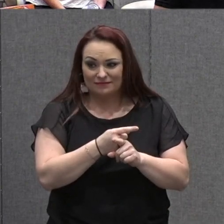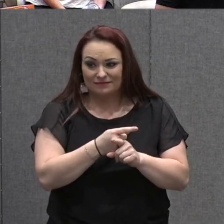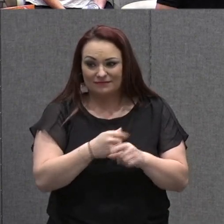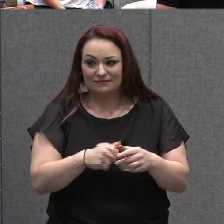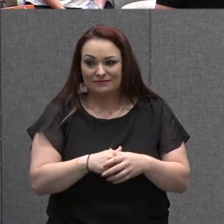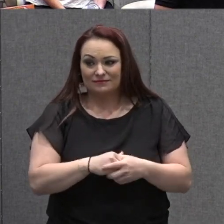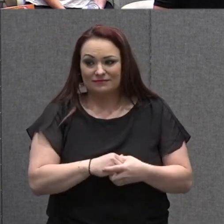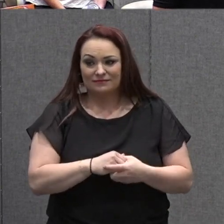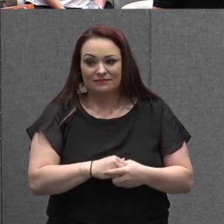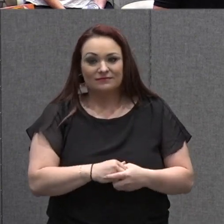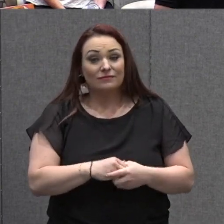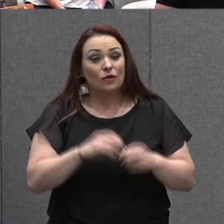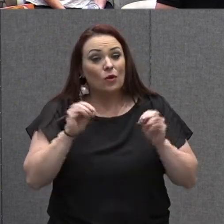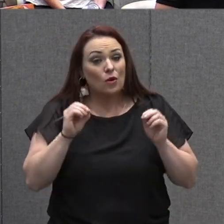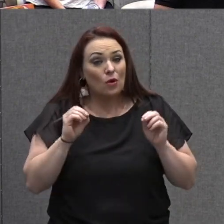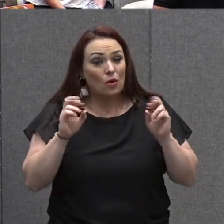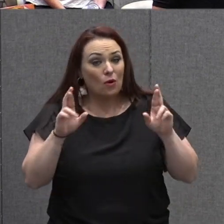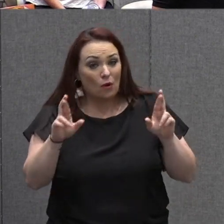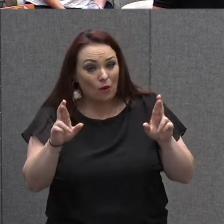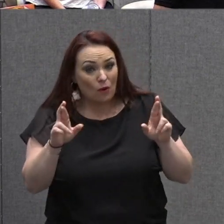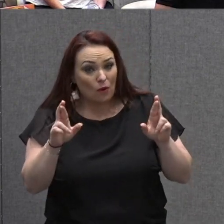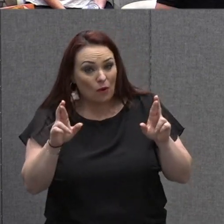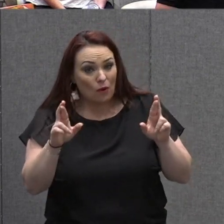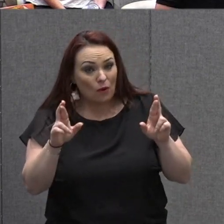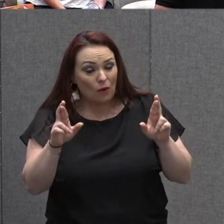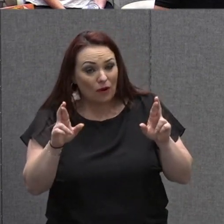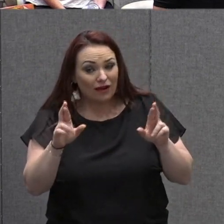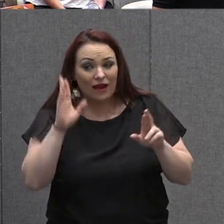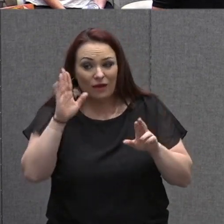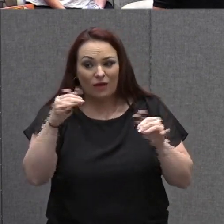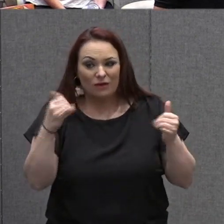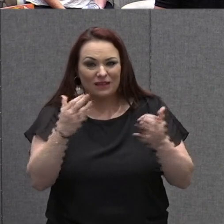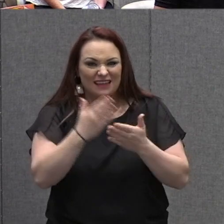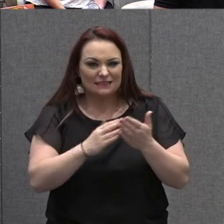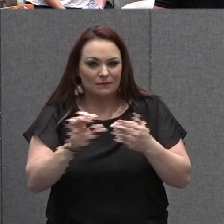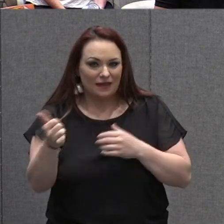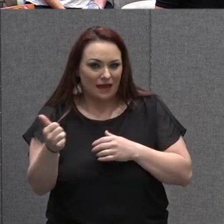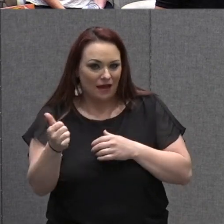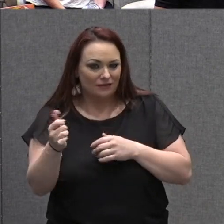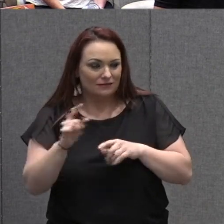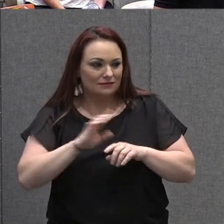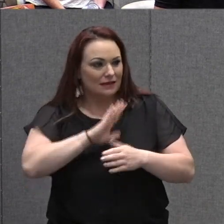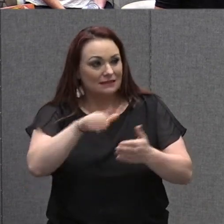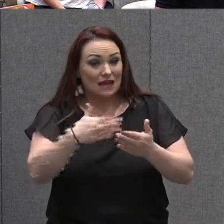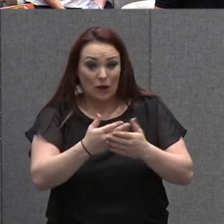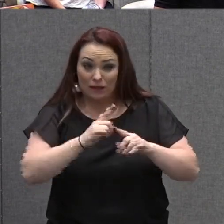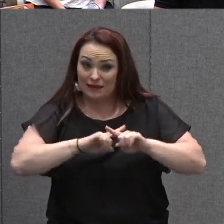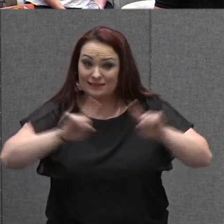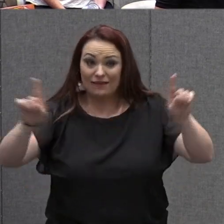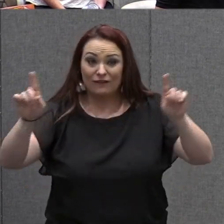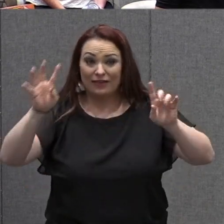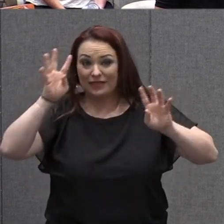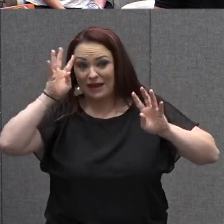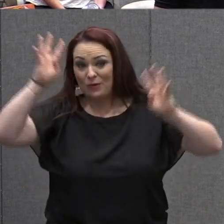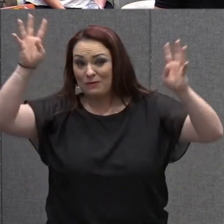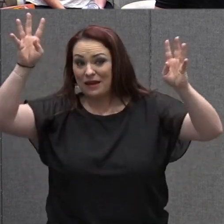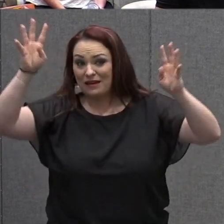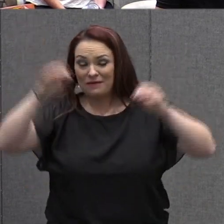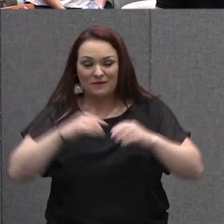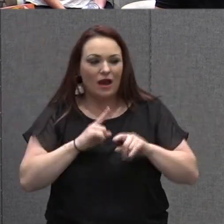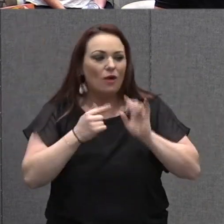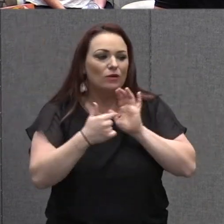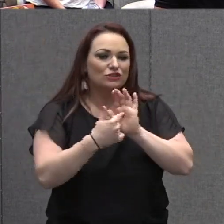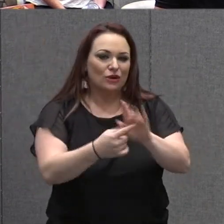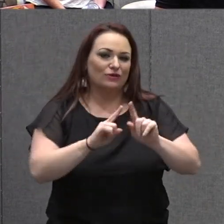Okay, or I'm going to play something else entirely that I make up. So let me show you the